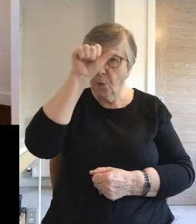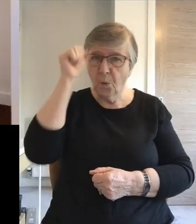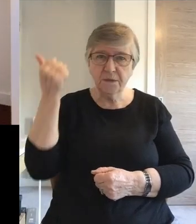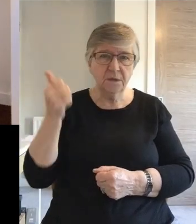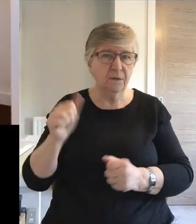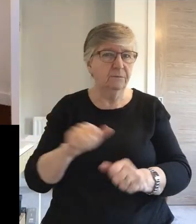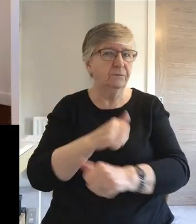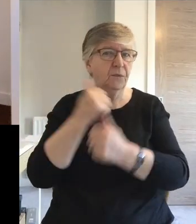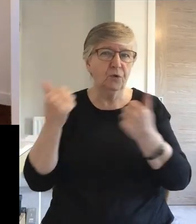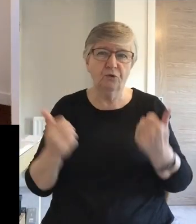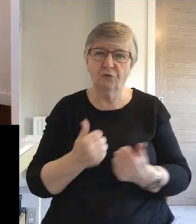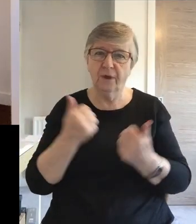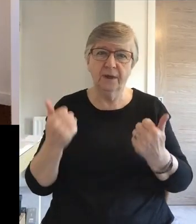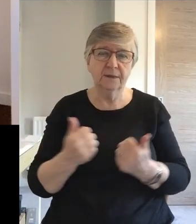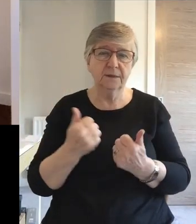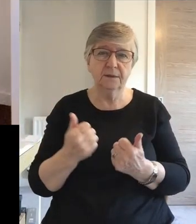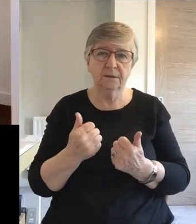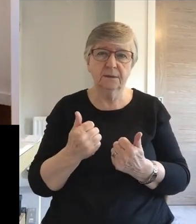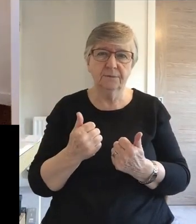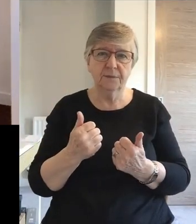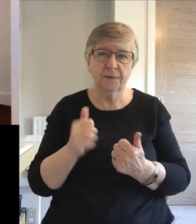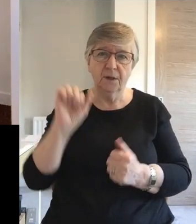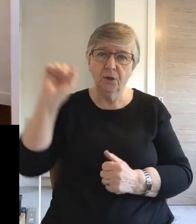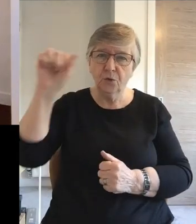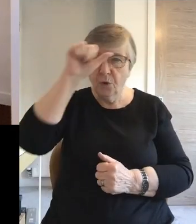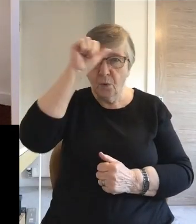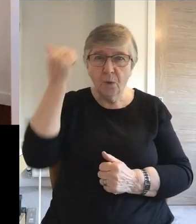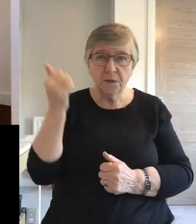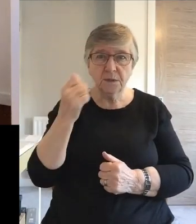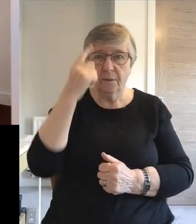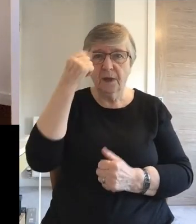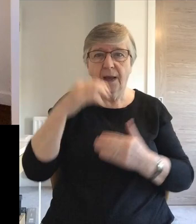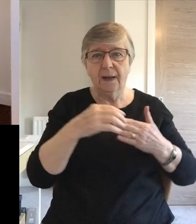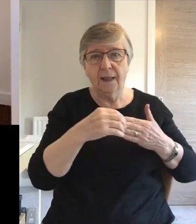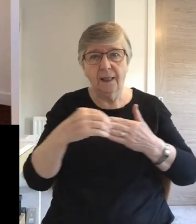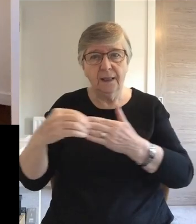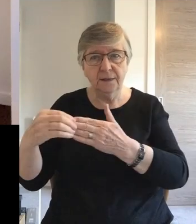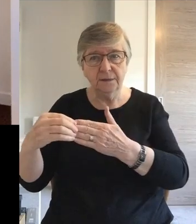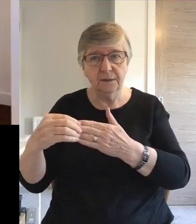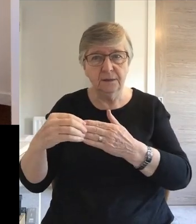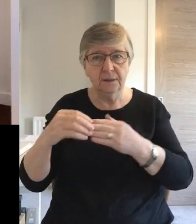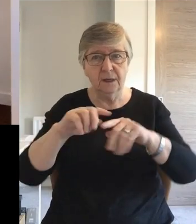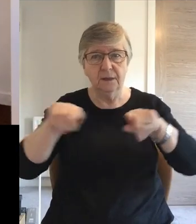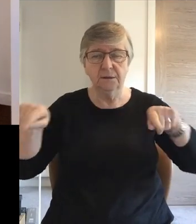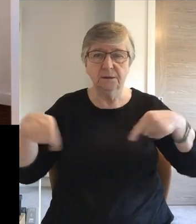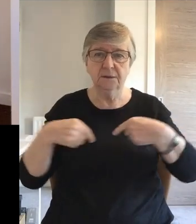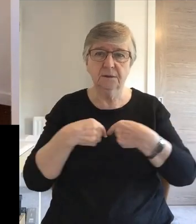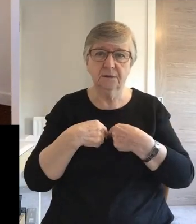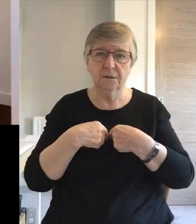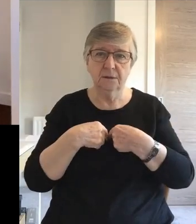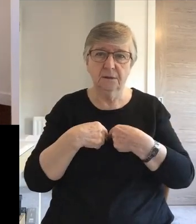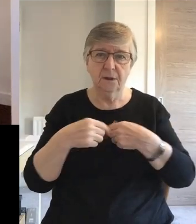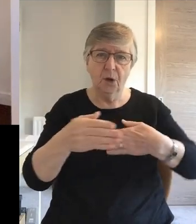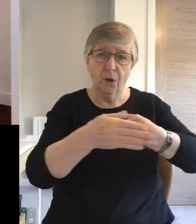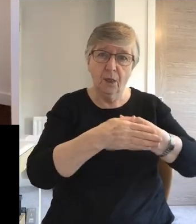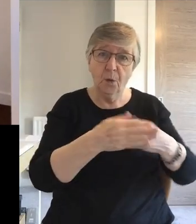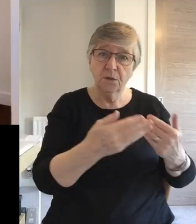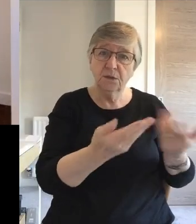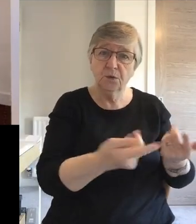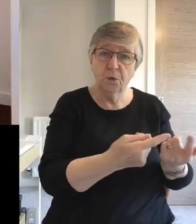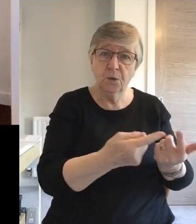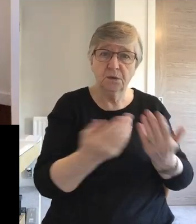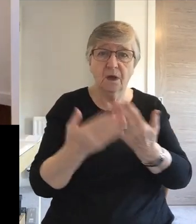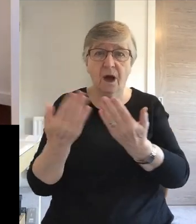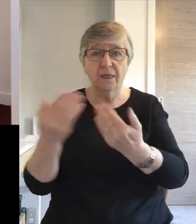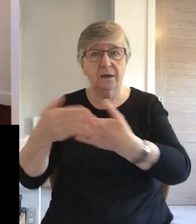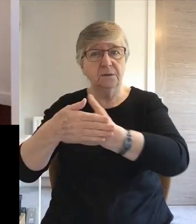wisdom. A wisdom that can lead us and guide us. A wisdom that closes doors and opens